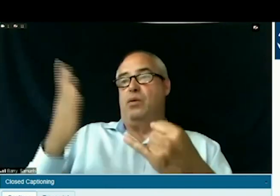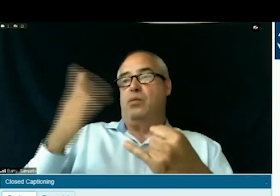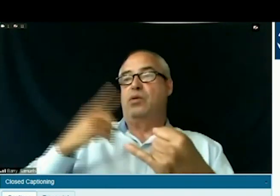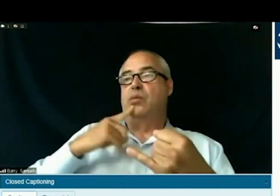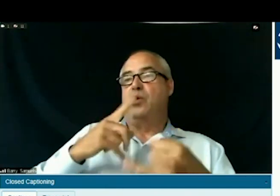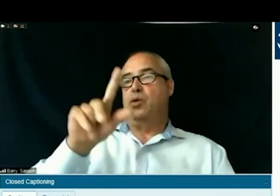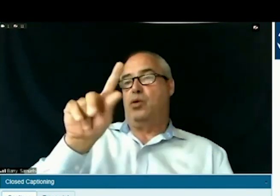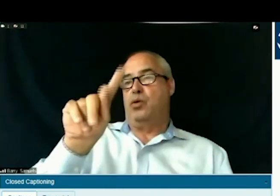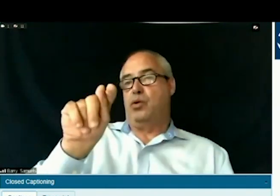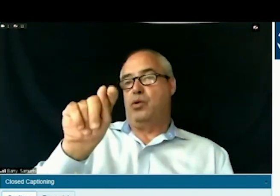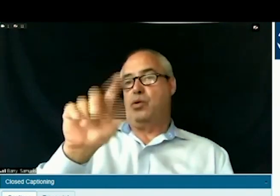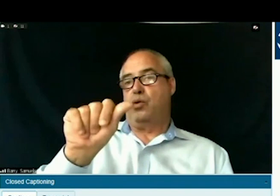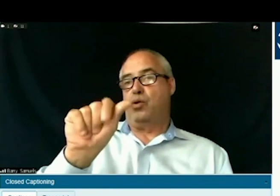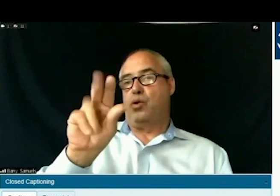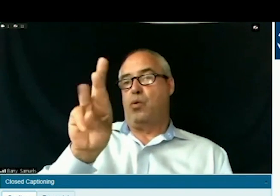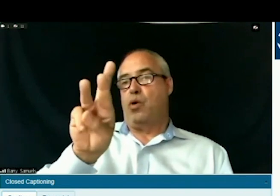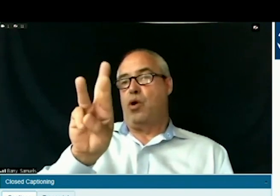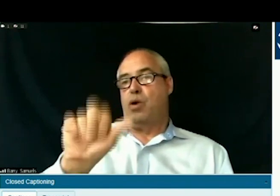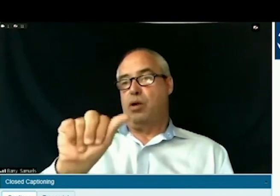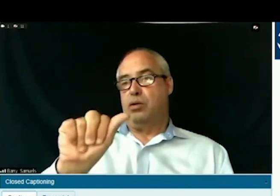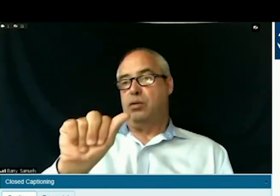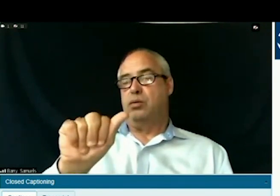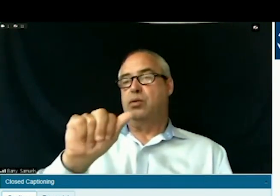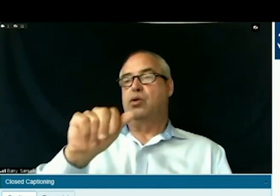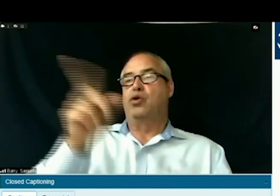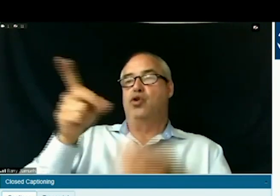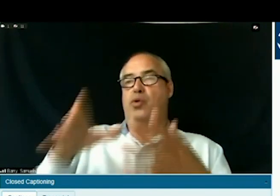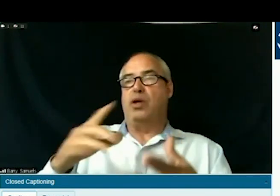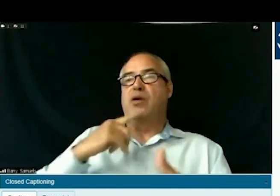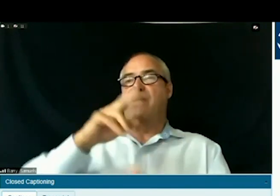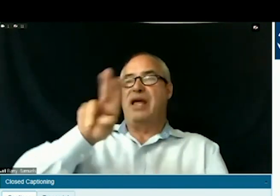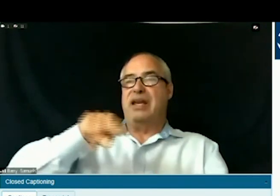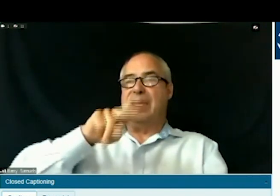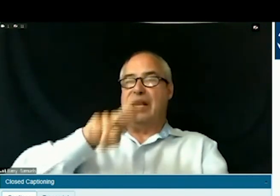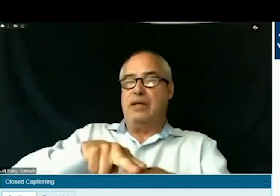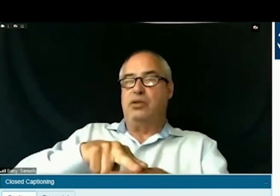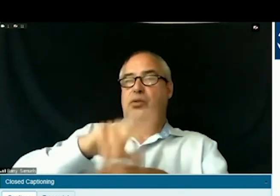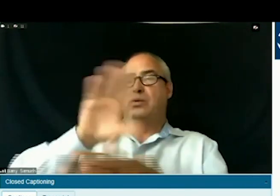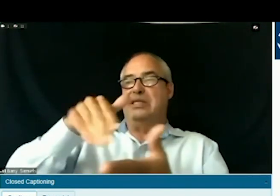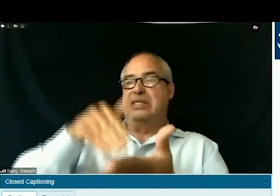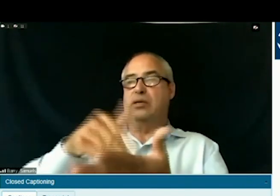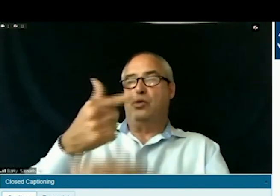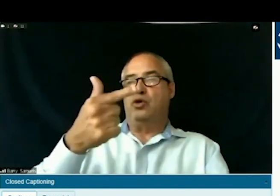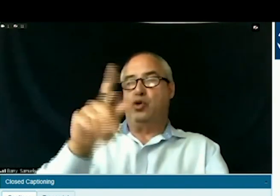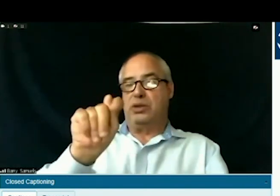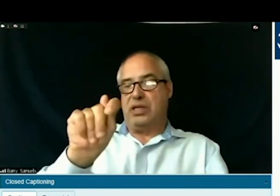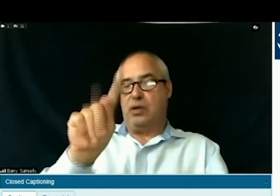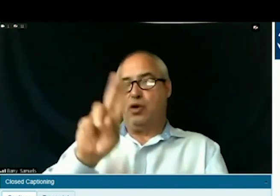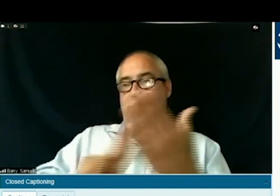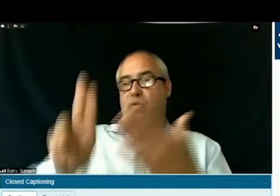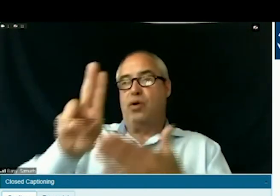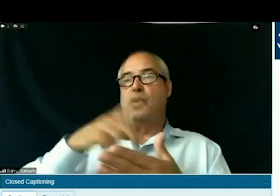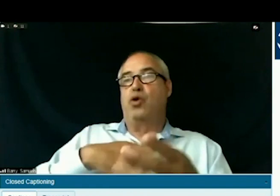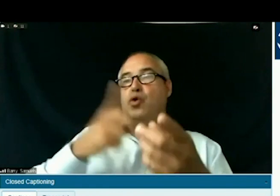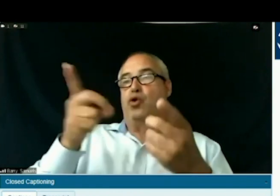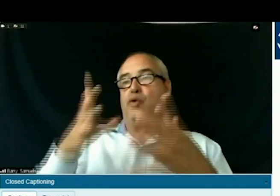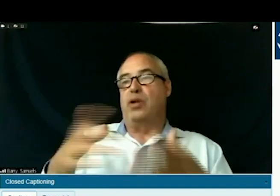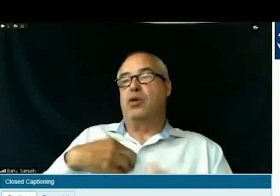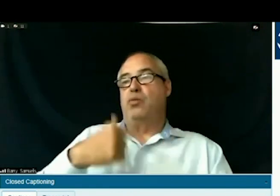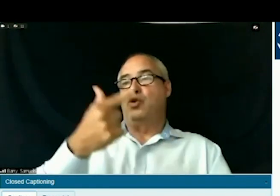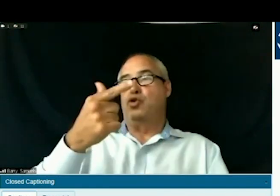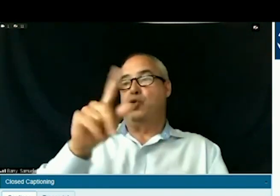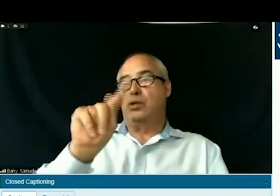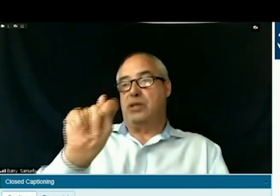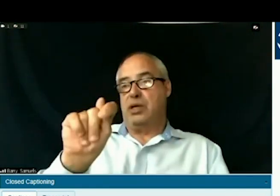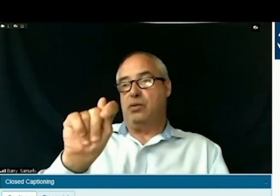Tawara Good, the director of the National Center for Cultural Competence at Georgetown University. She's also the director of the Georgetown University Center